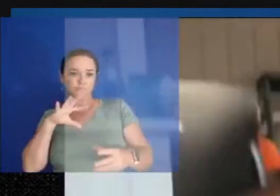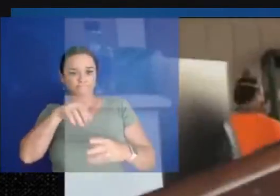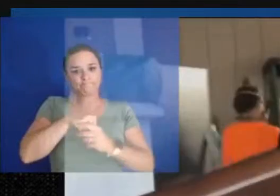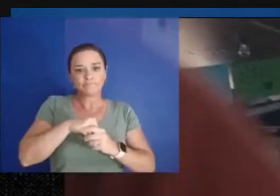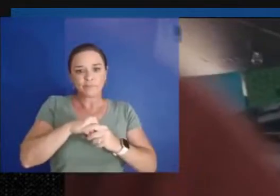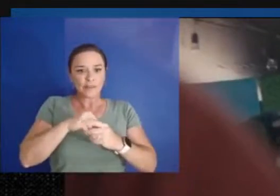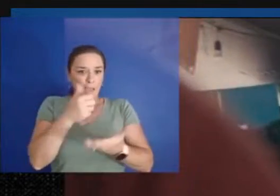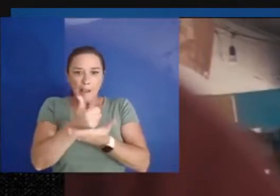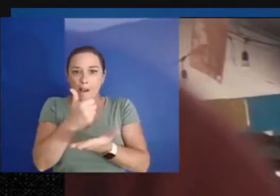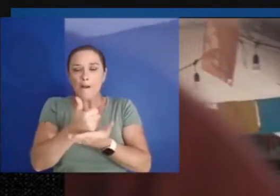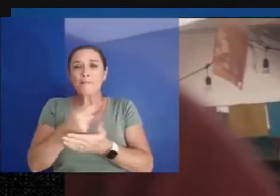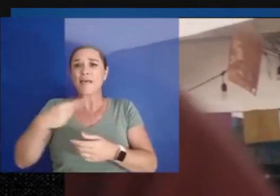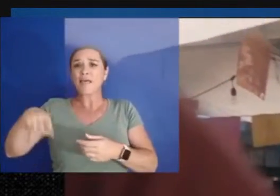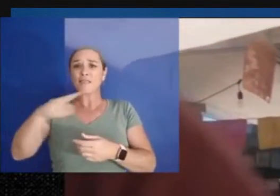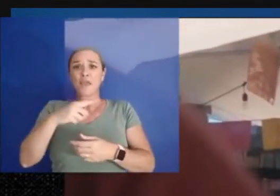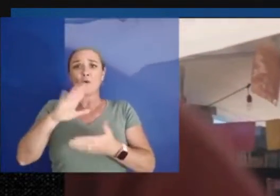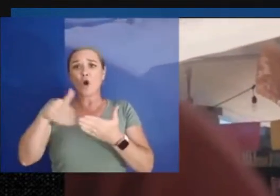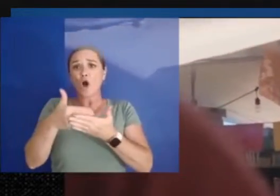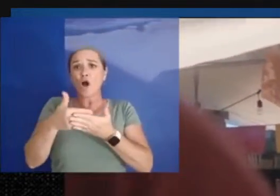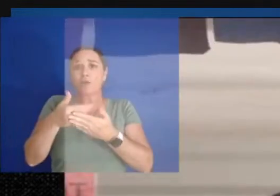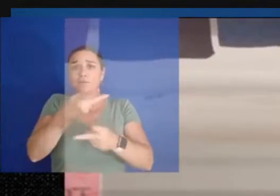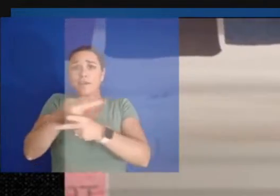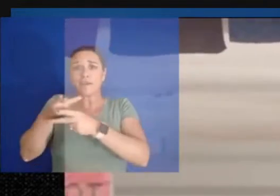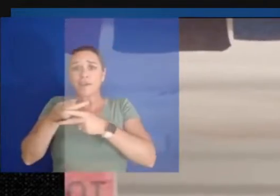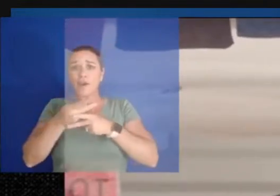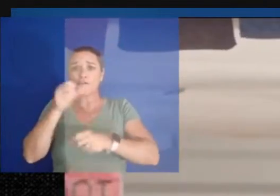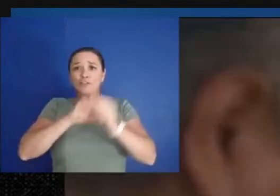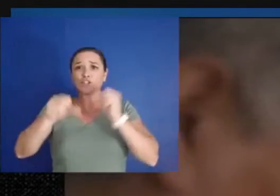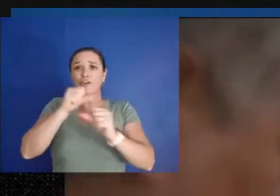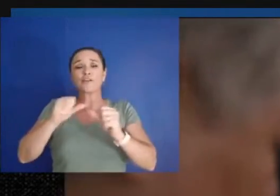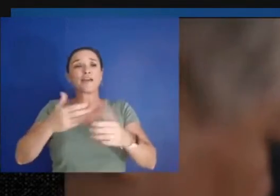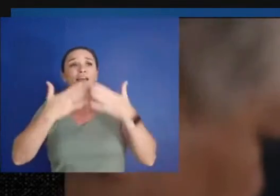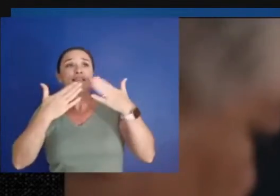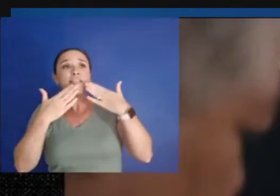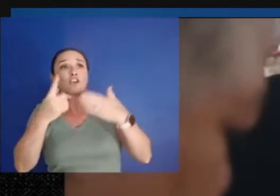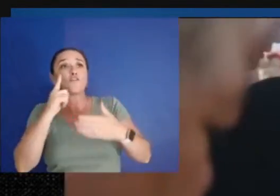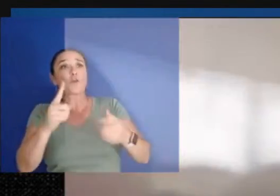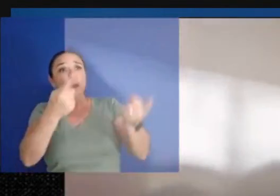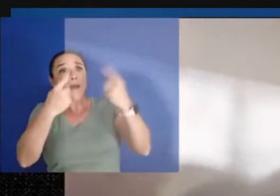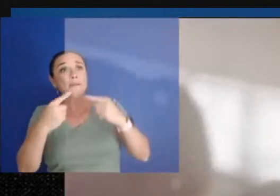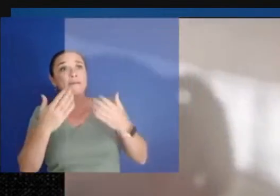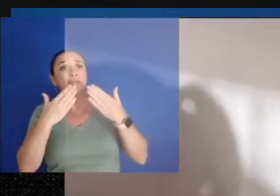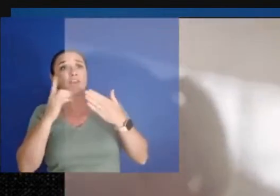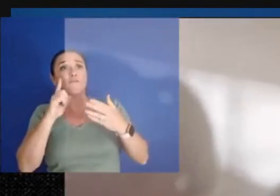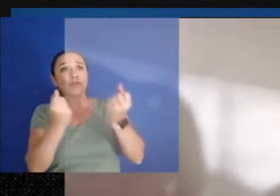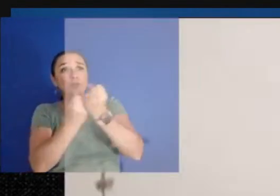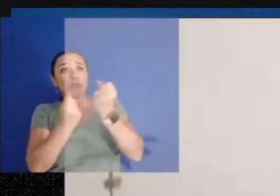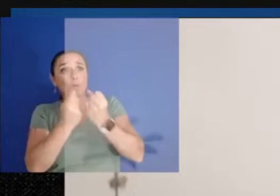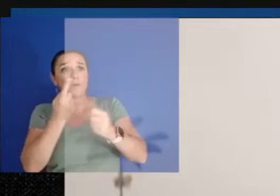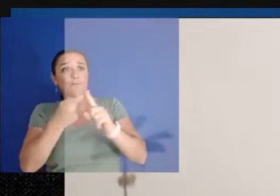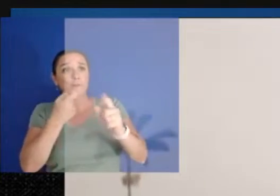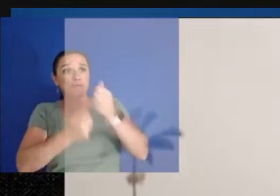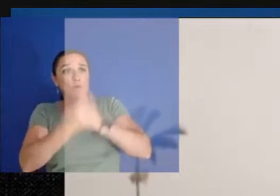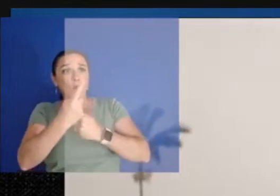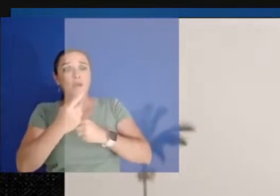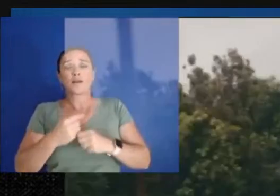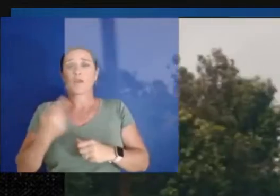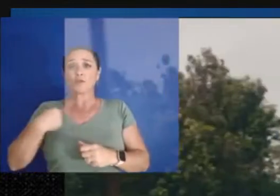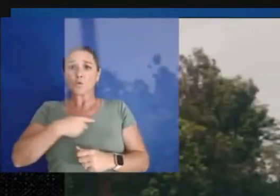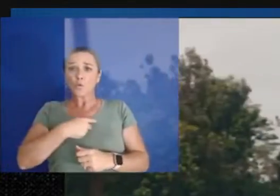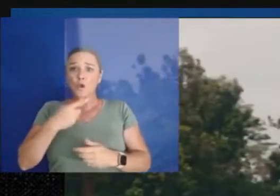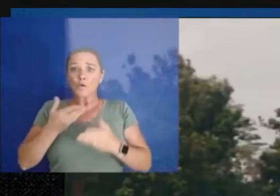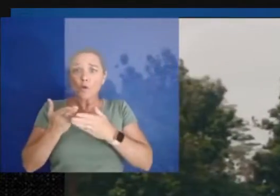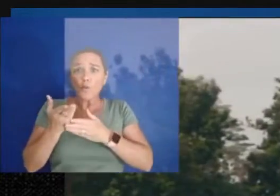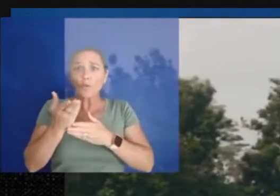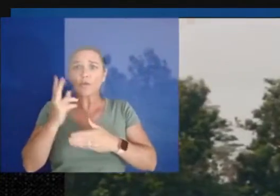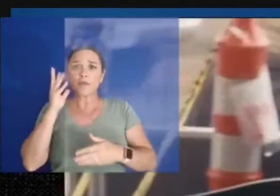So it was huge. They were watching out for each other. Hello everybody, thank you for coming. Thank you for the support from everybody. As we go through this,